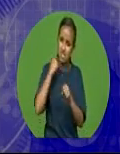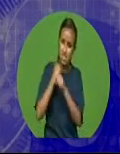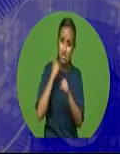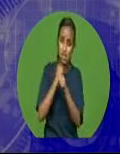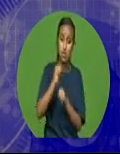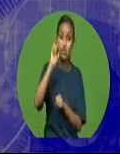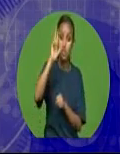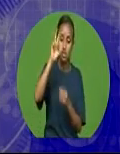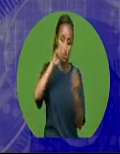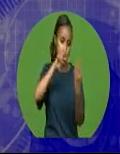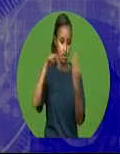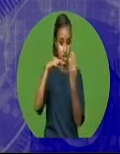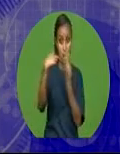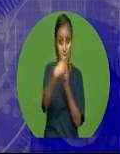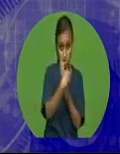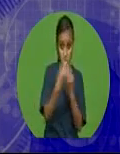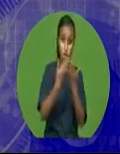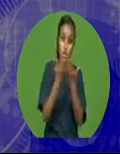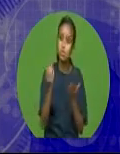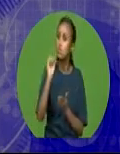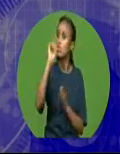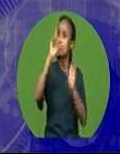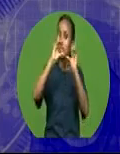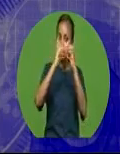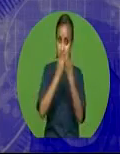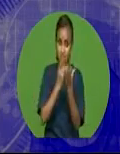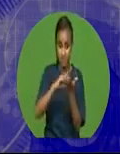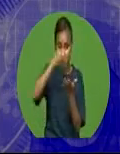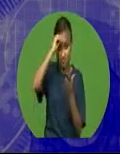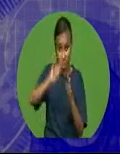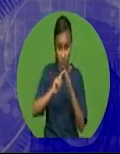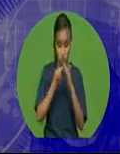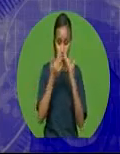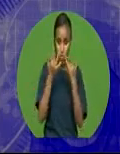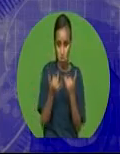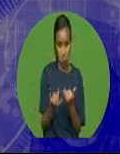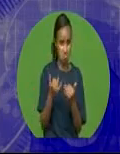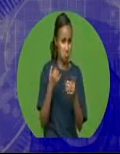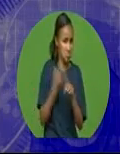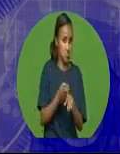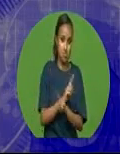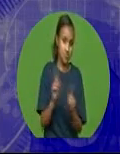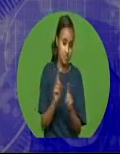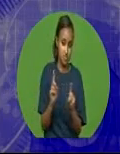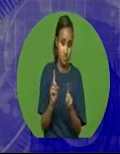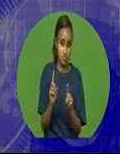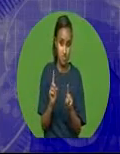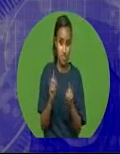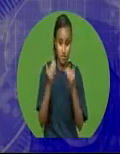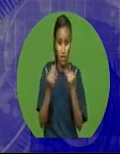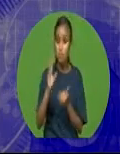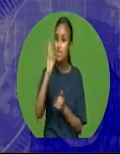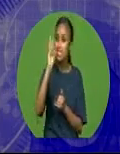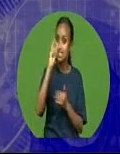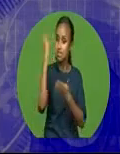of three-dimensional objects from grade 11 lessons, it shouldn't be hard for you. Draw the